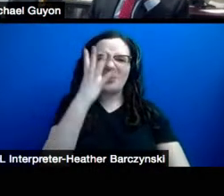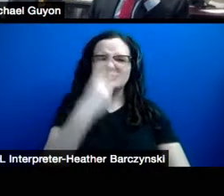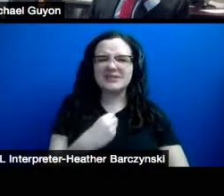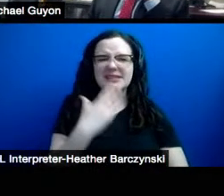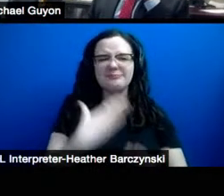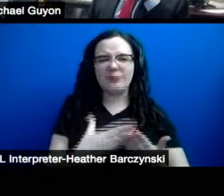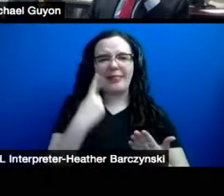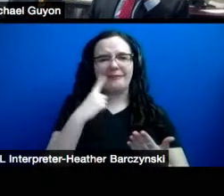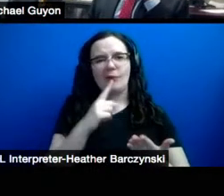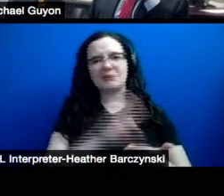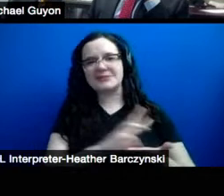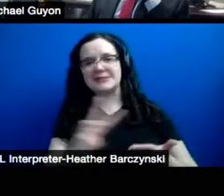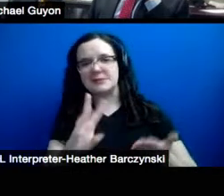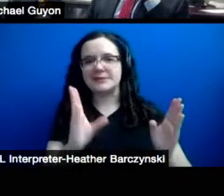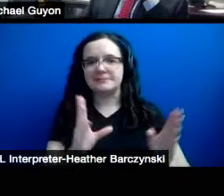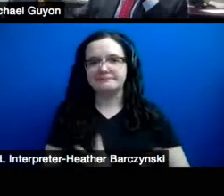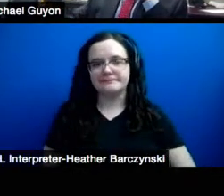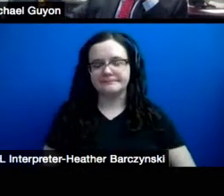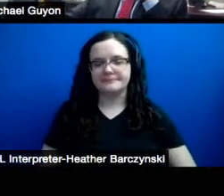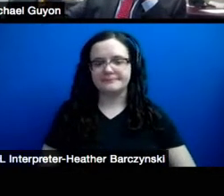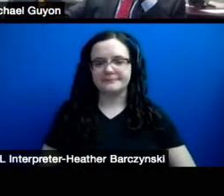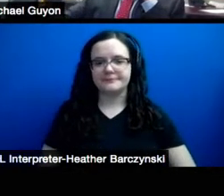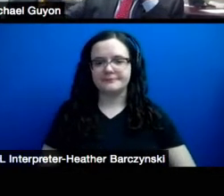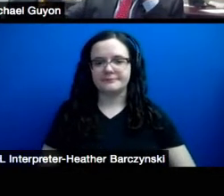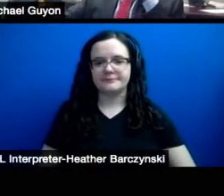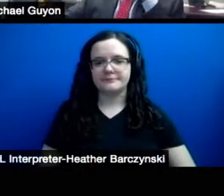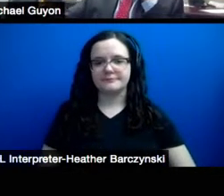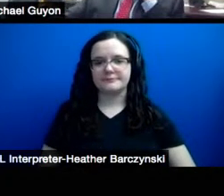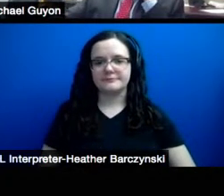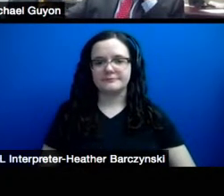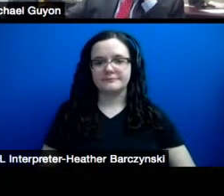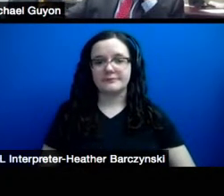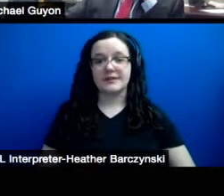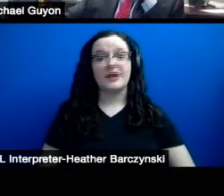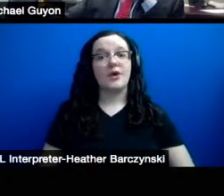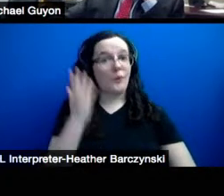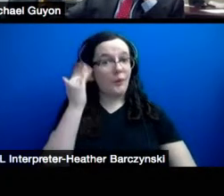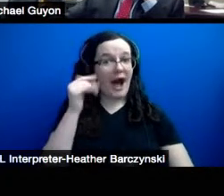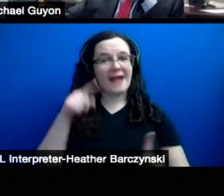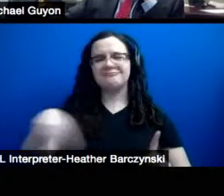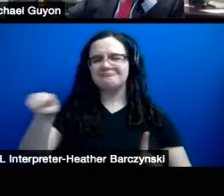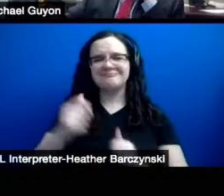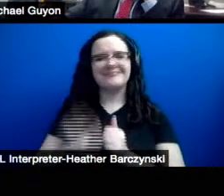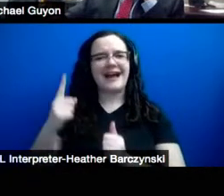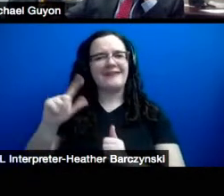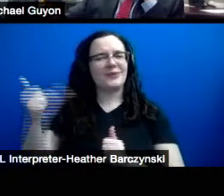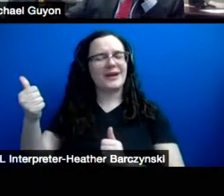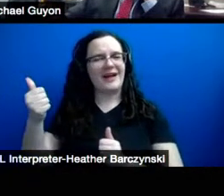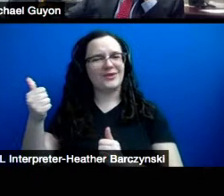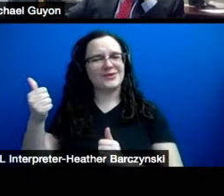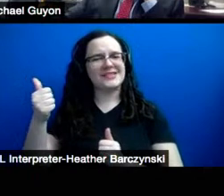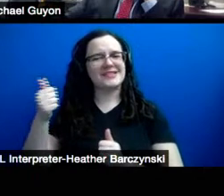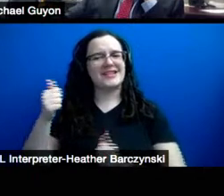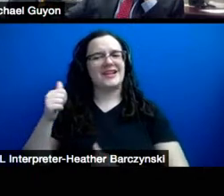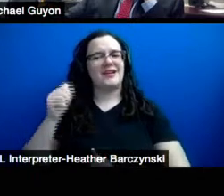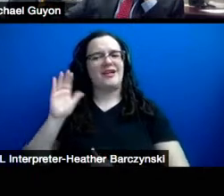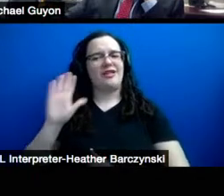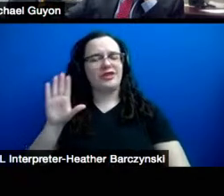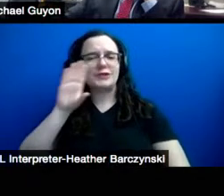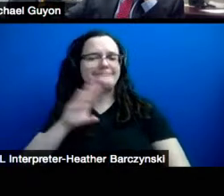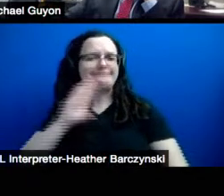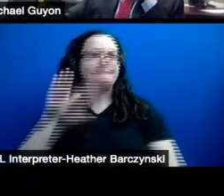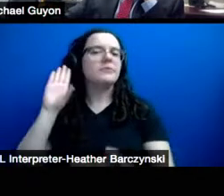for 6 weeks. So that everybody else can have a little bit less inconvenience. To